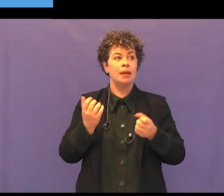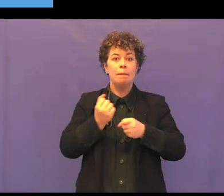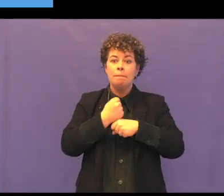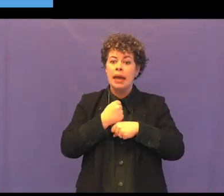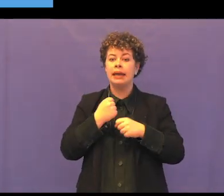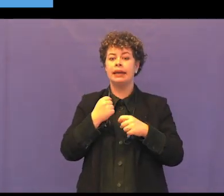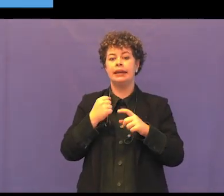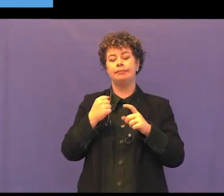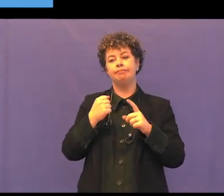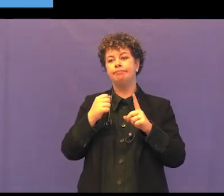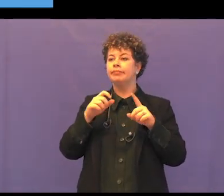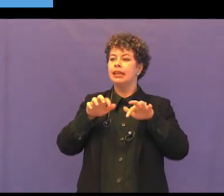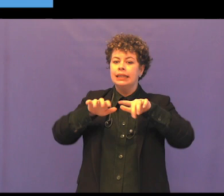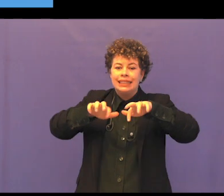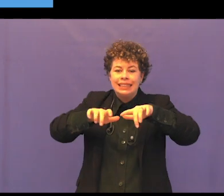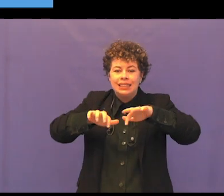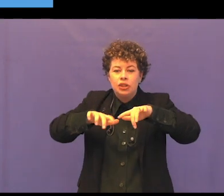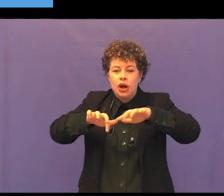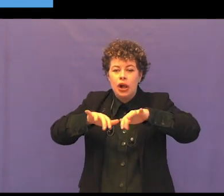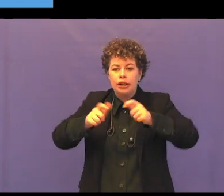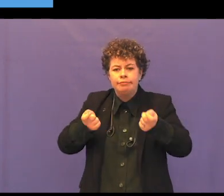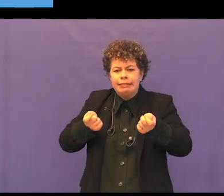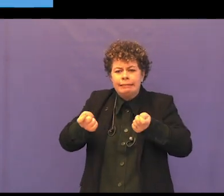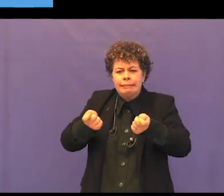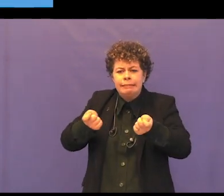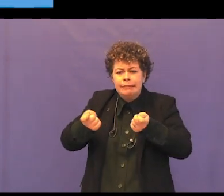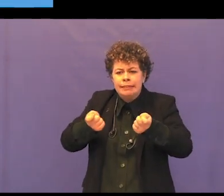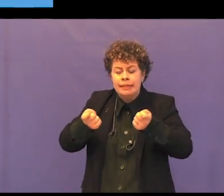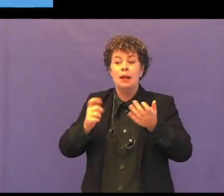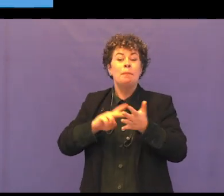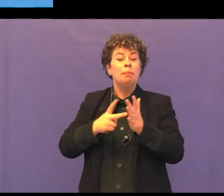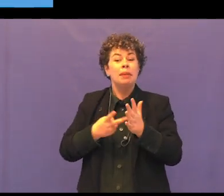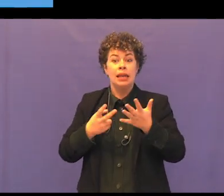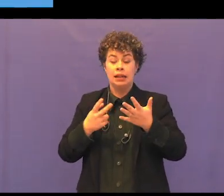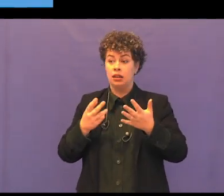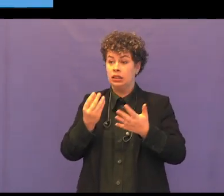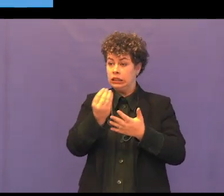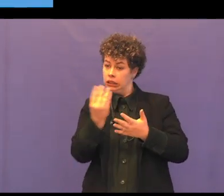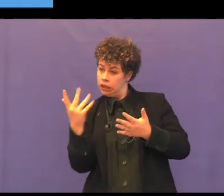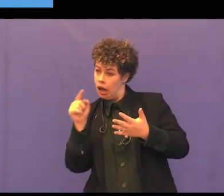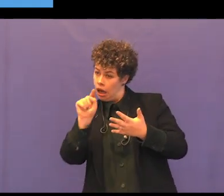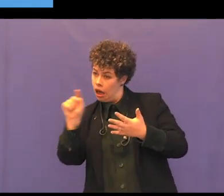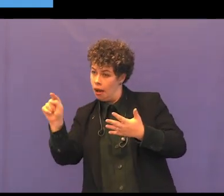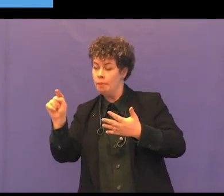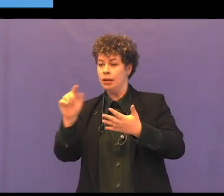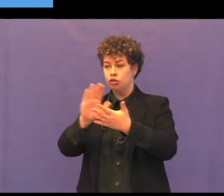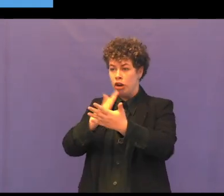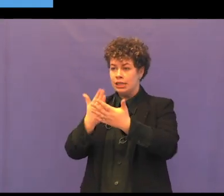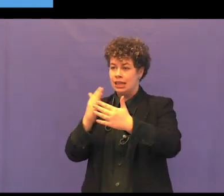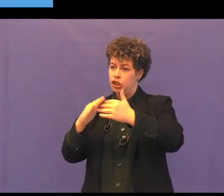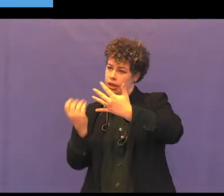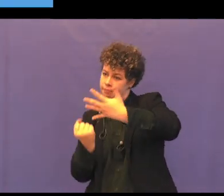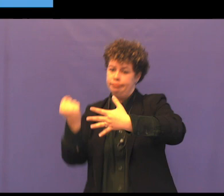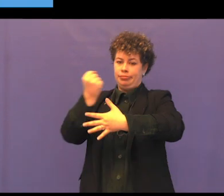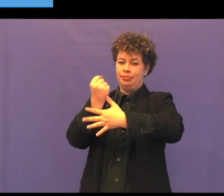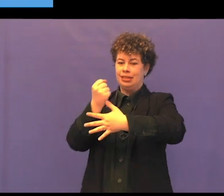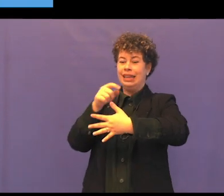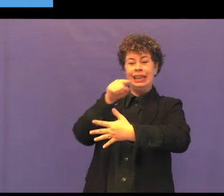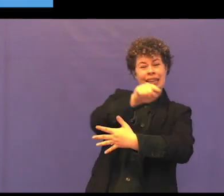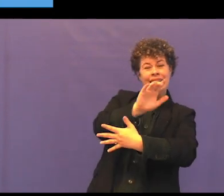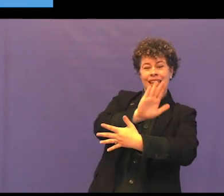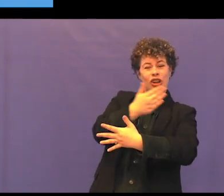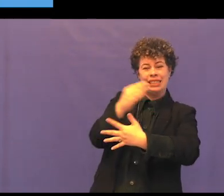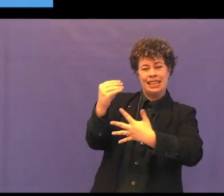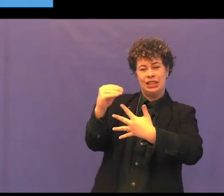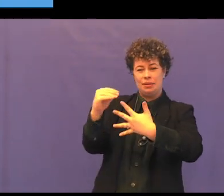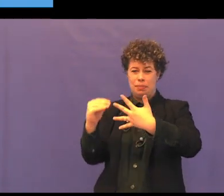prioritize certain kinds of translation over other kinds of translation? Are we going to prioritize forms of translation